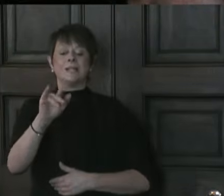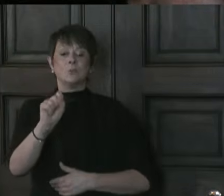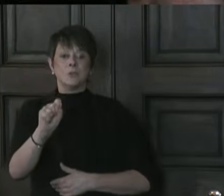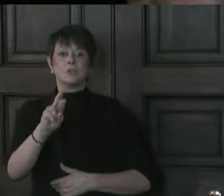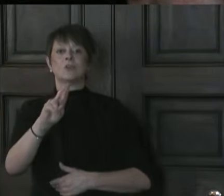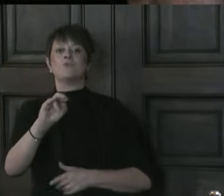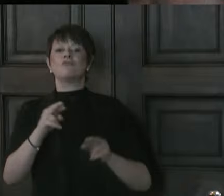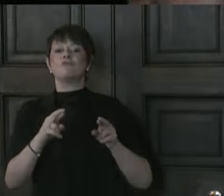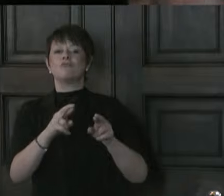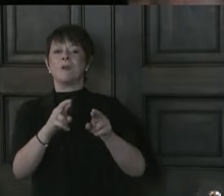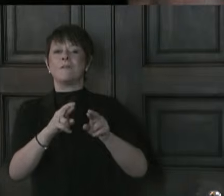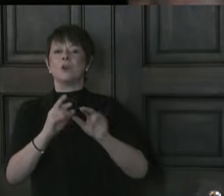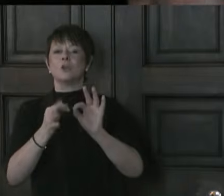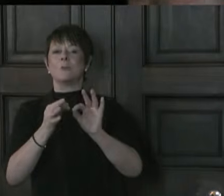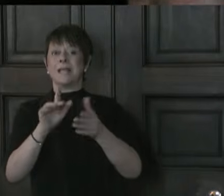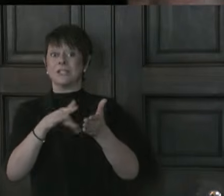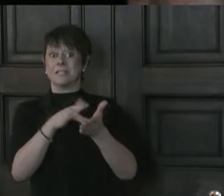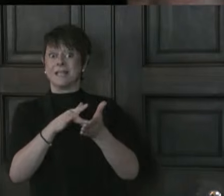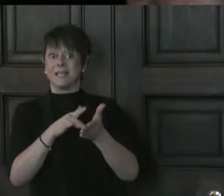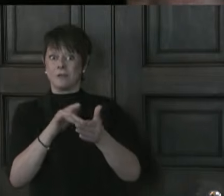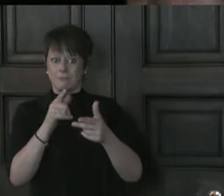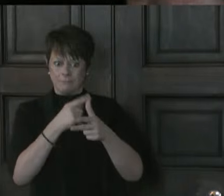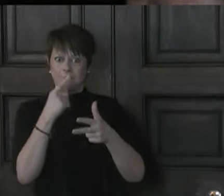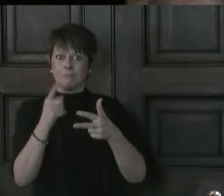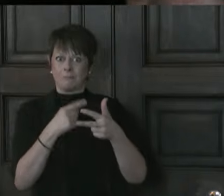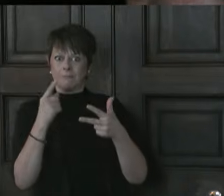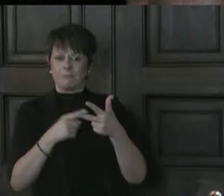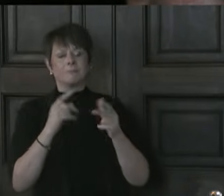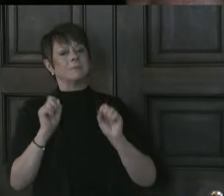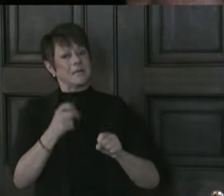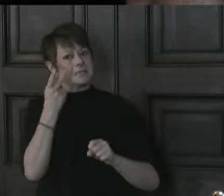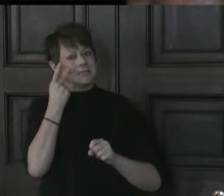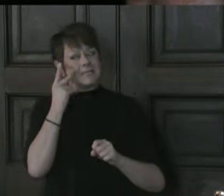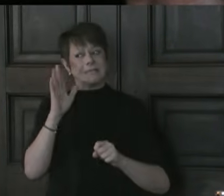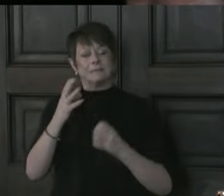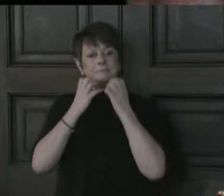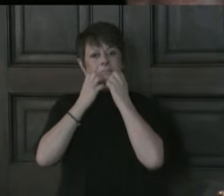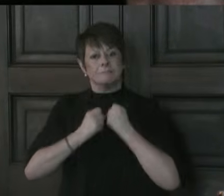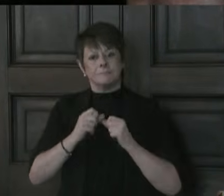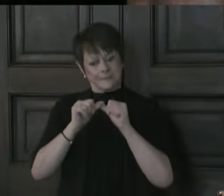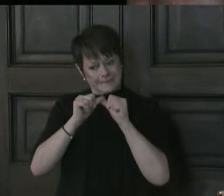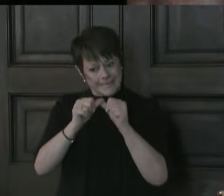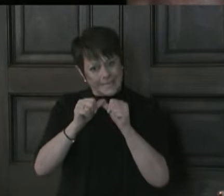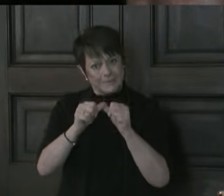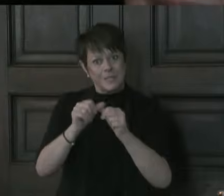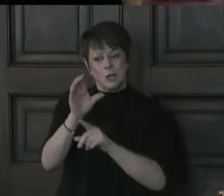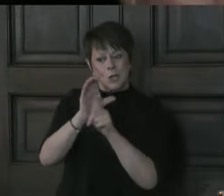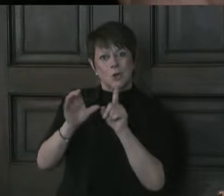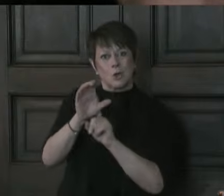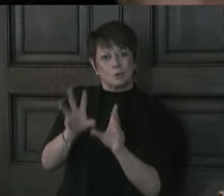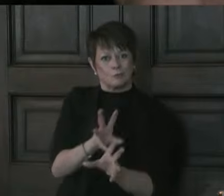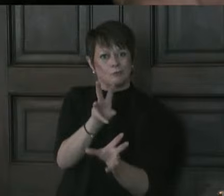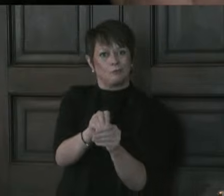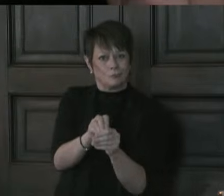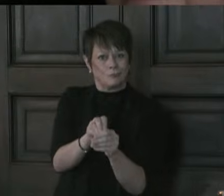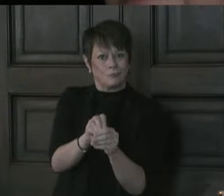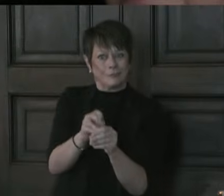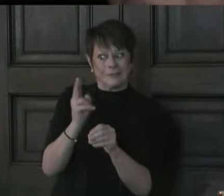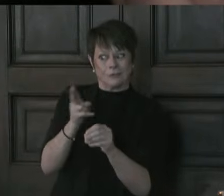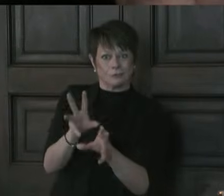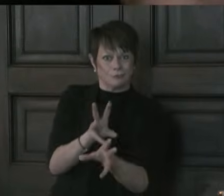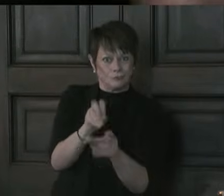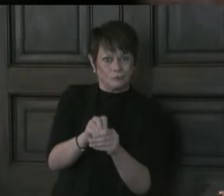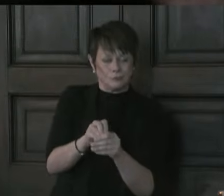Center exemplify his commitment to sustainability and cultural continuity. His leadership